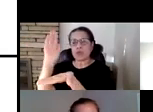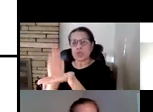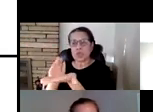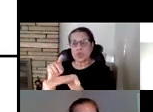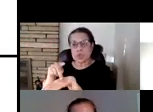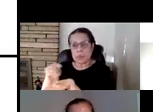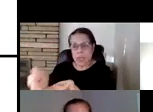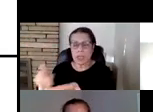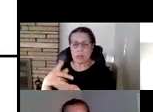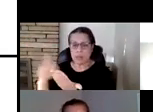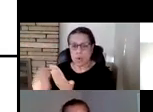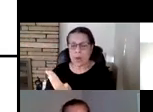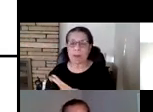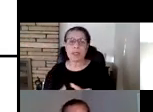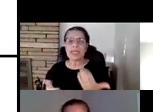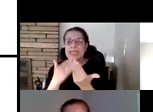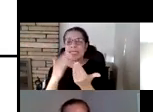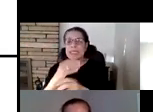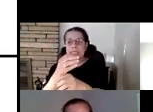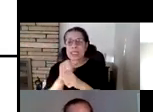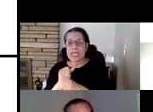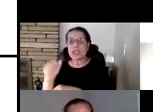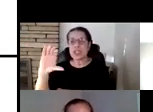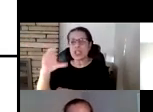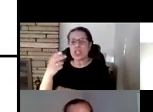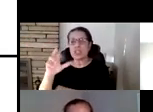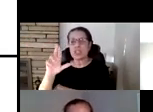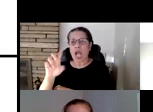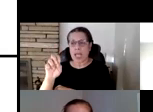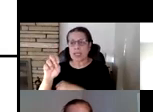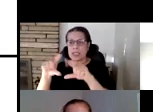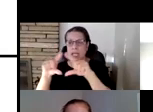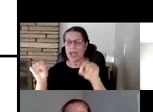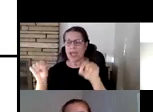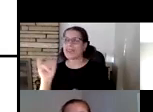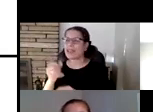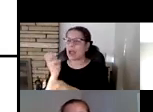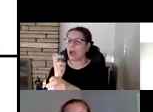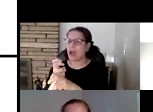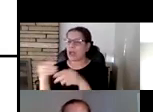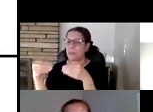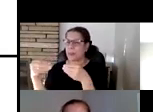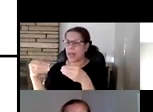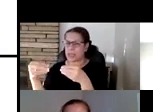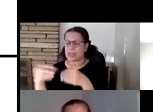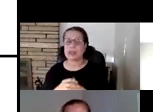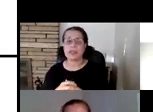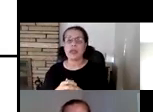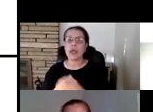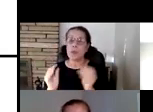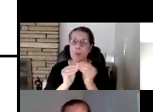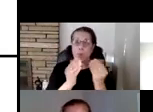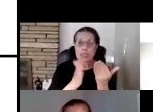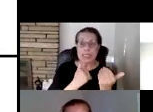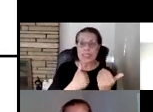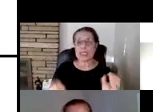to be easier to get a Charlie card, the hard one that is more like a credit card. We want to make it easier and faster.